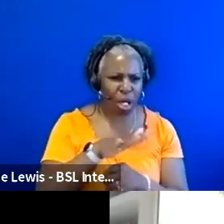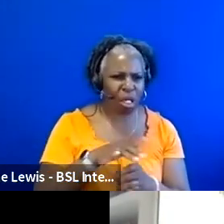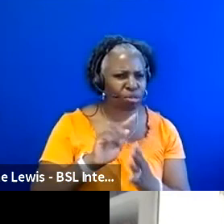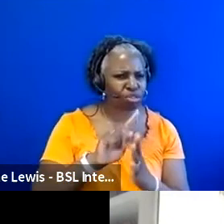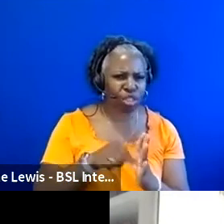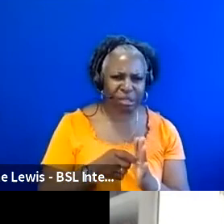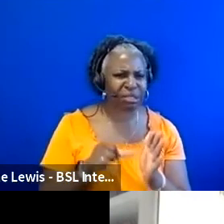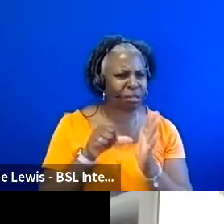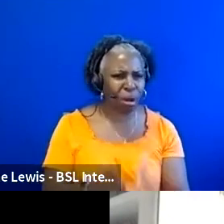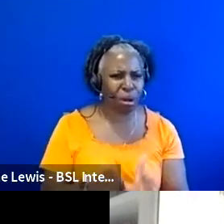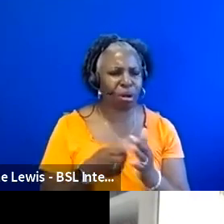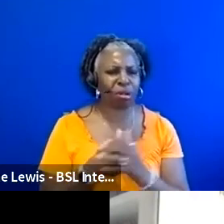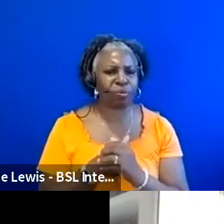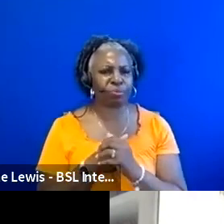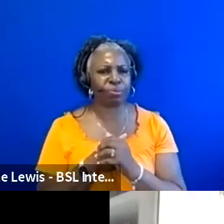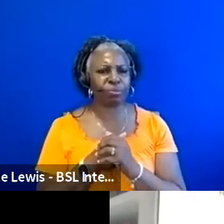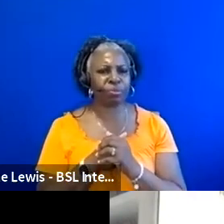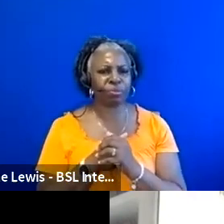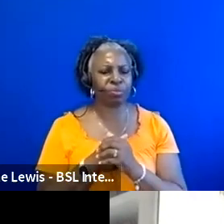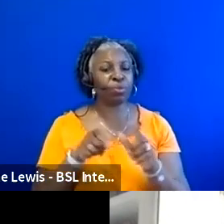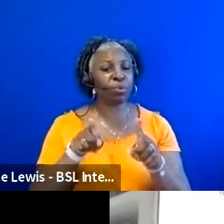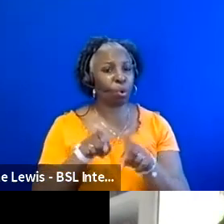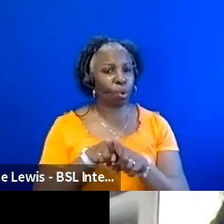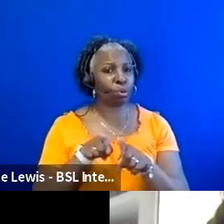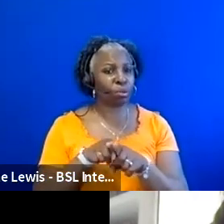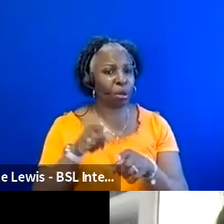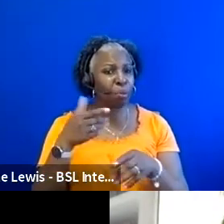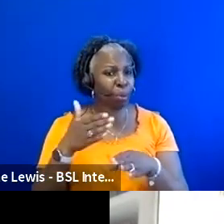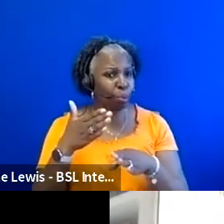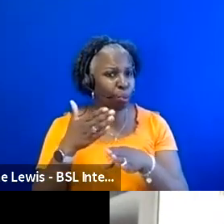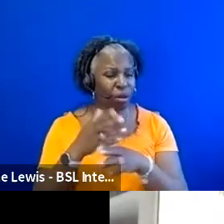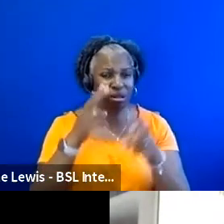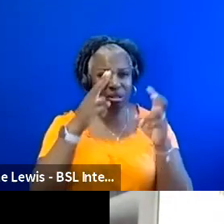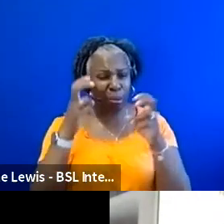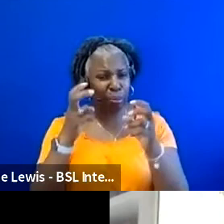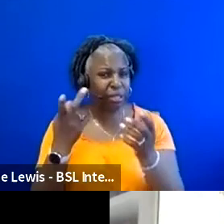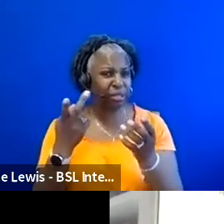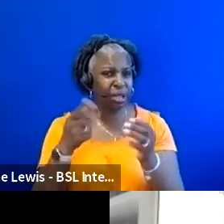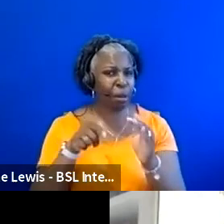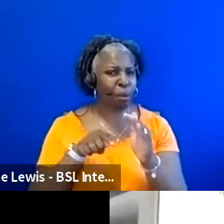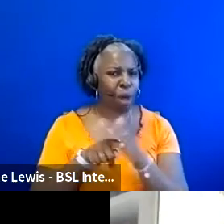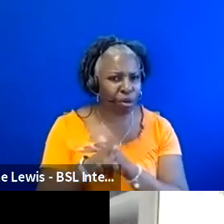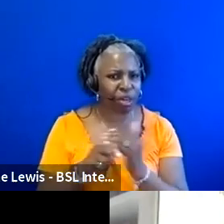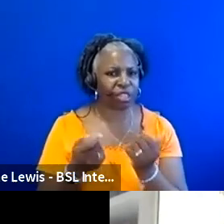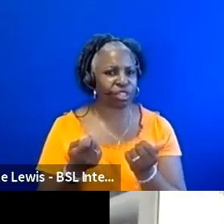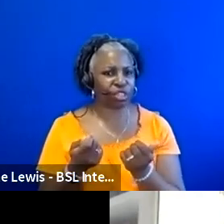Morocco. And I also work on these topics like migration and things like that, that